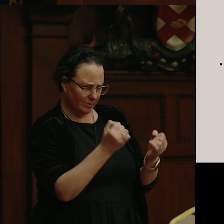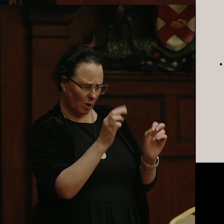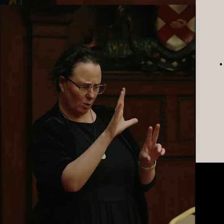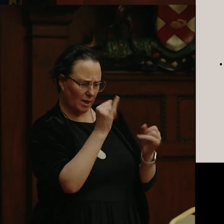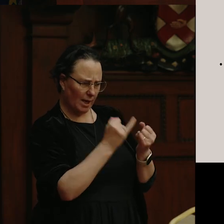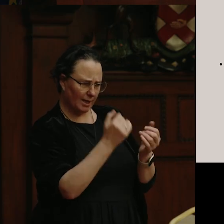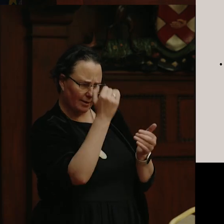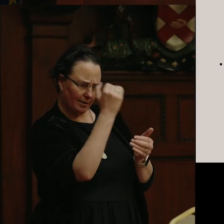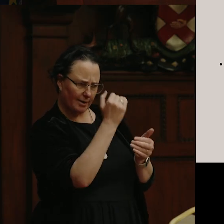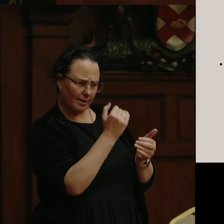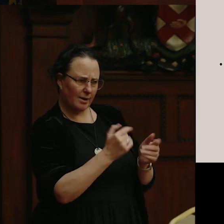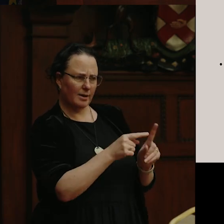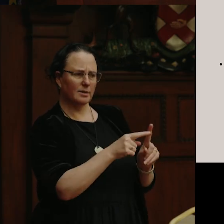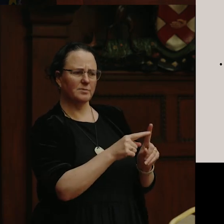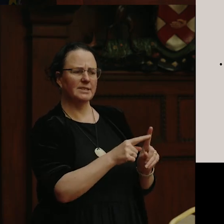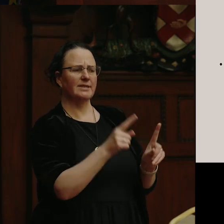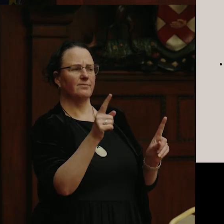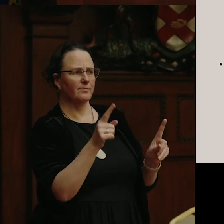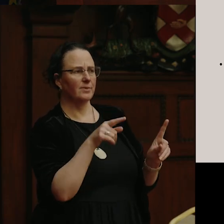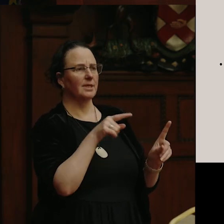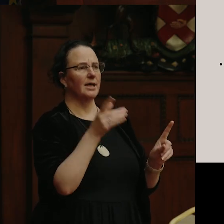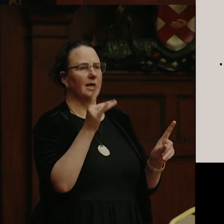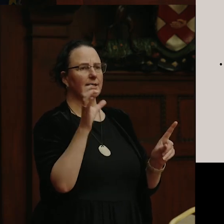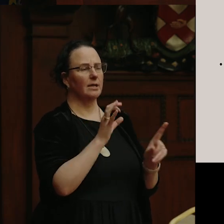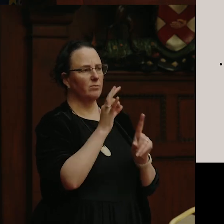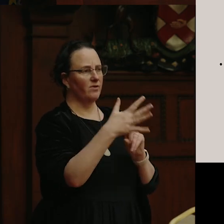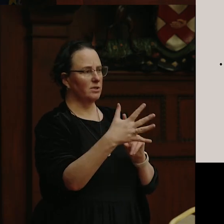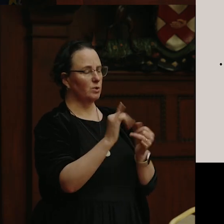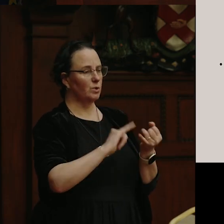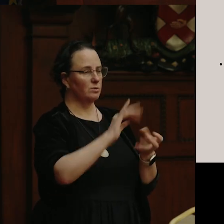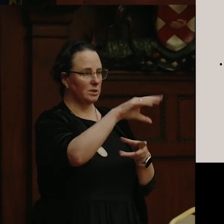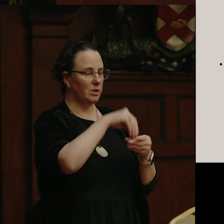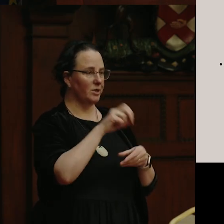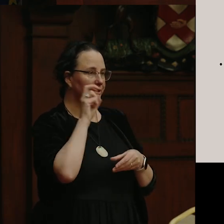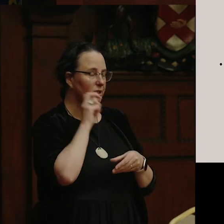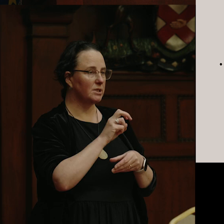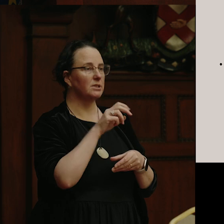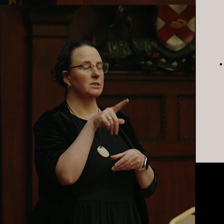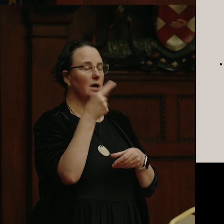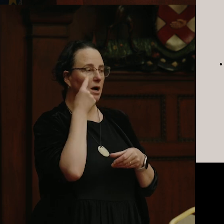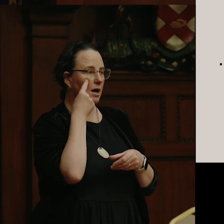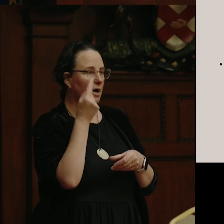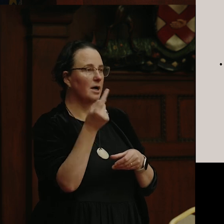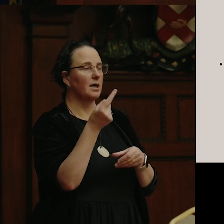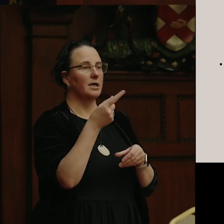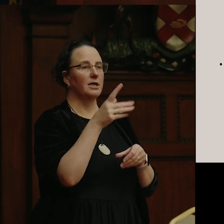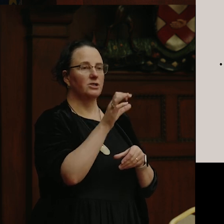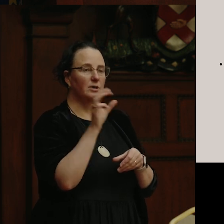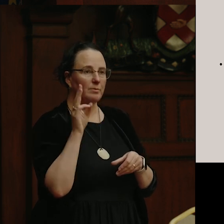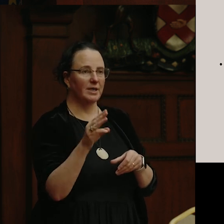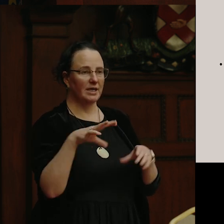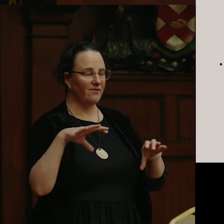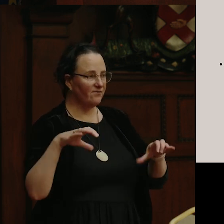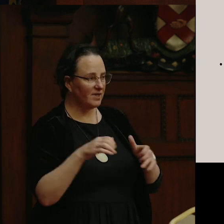be something else. And the healthcare professionals we're working with include dentists, optometrists, pharmacists, GPs,